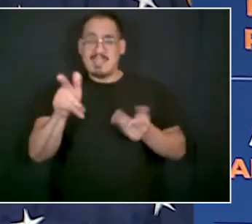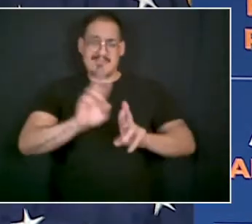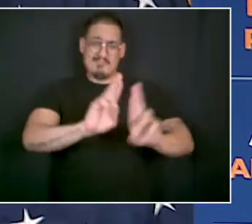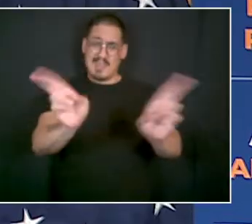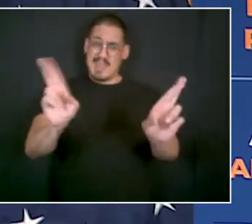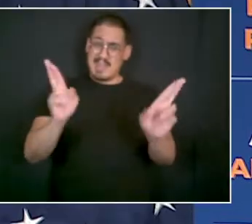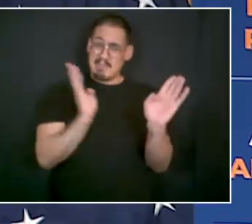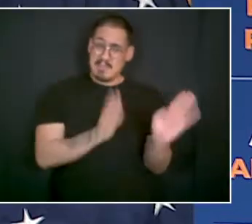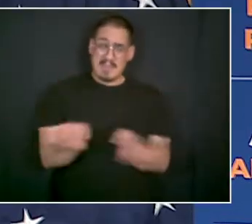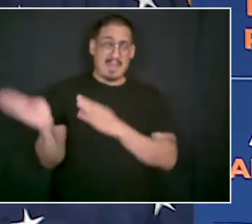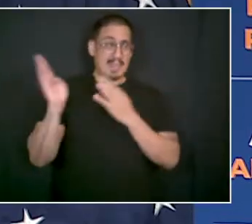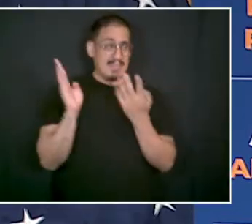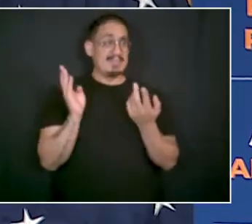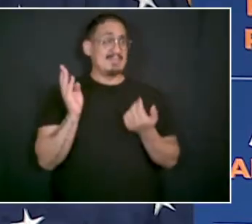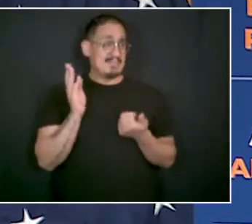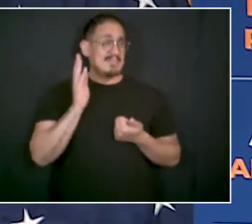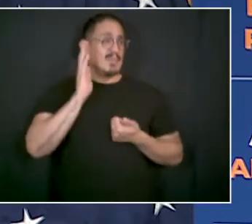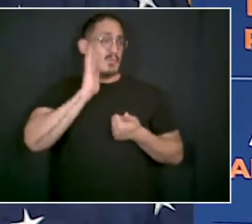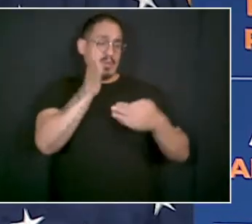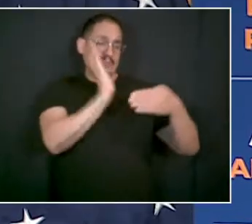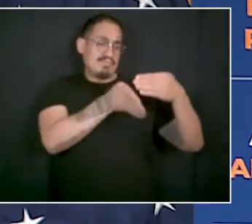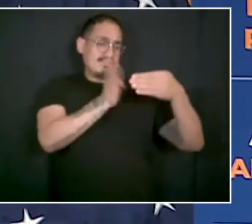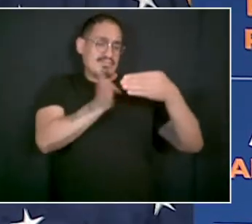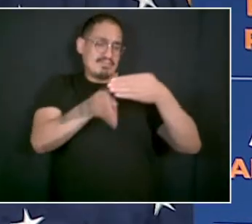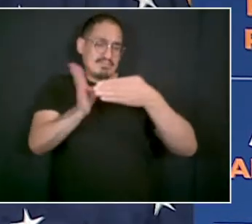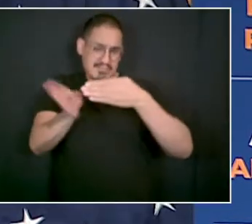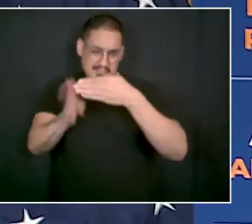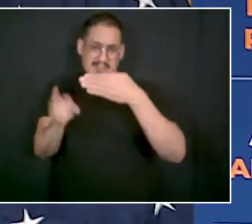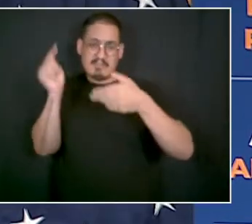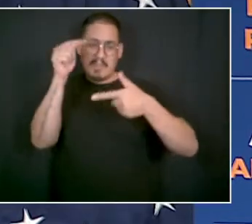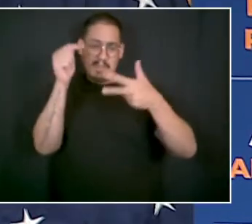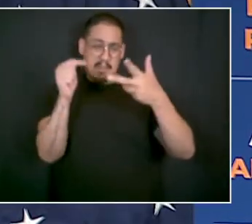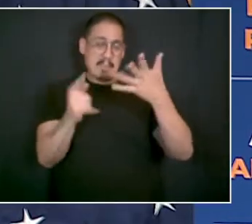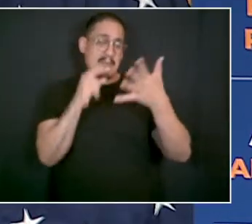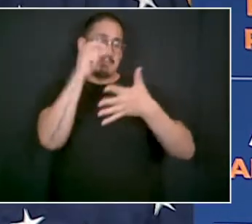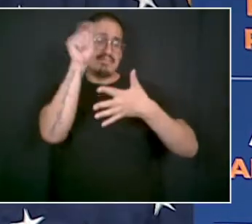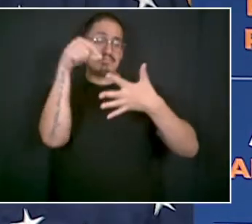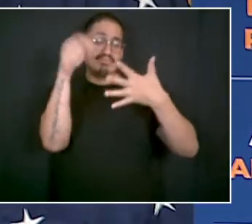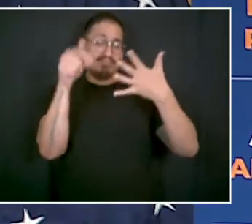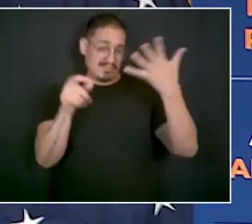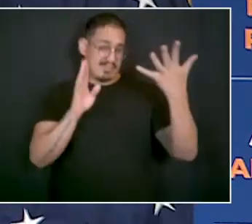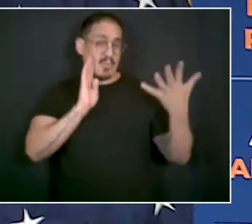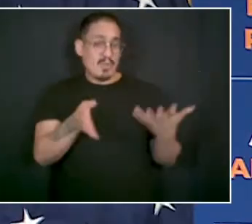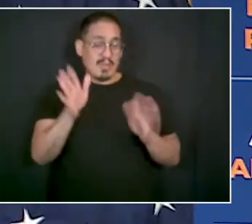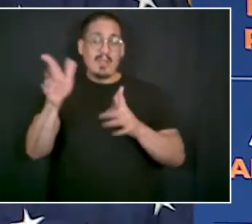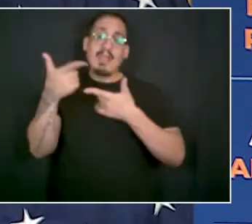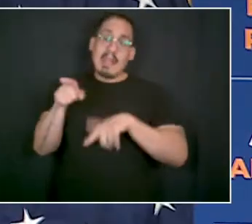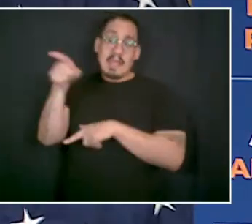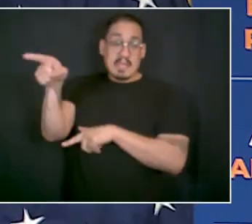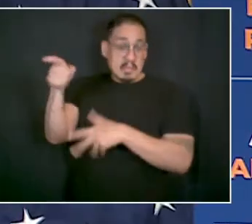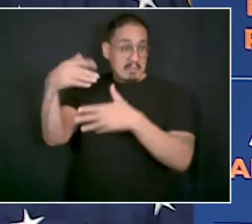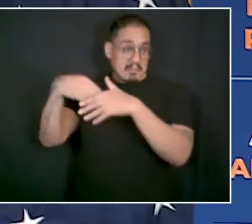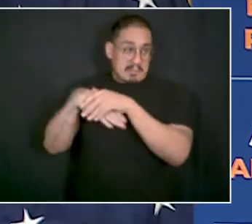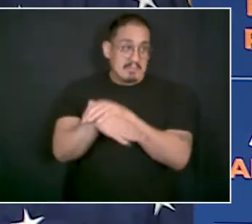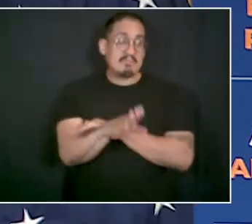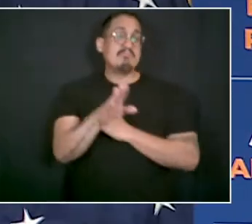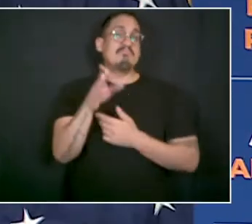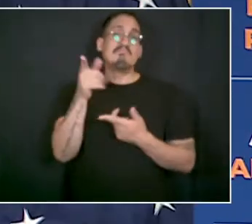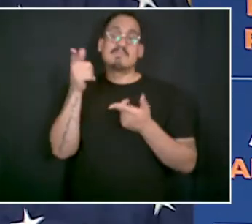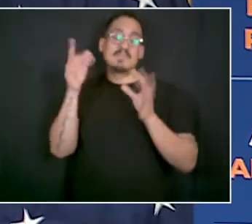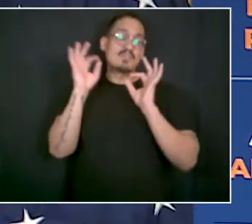next couple of months. And so I don't want to take his thunder. Let him come in, and trust me, he's not